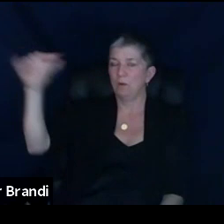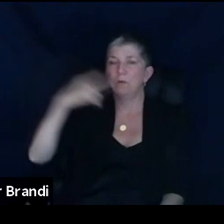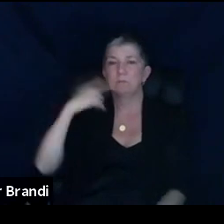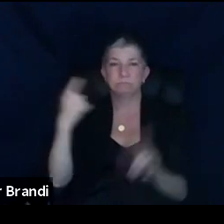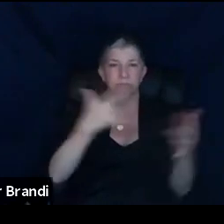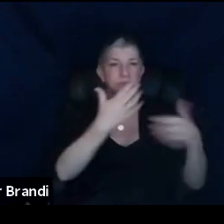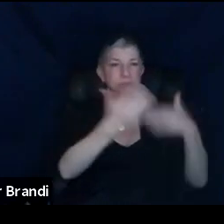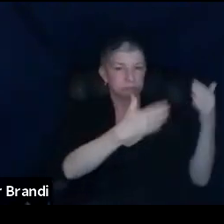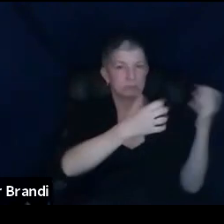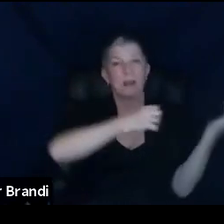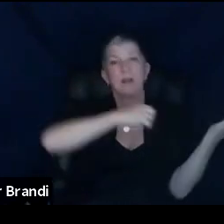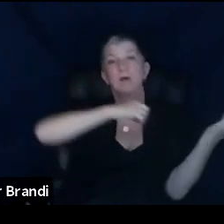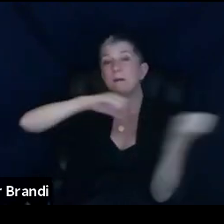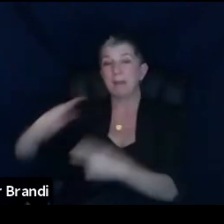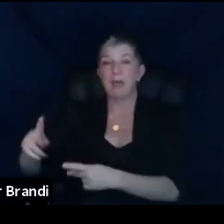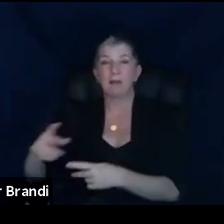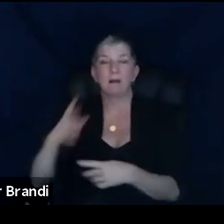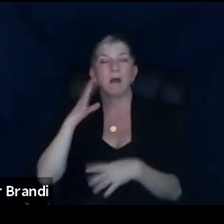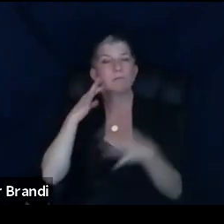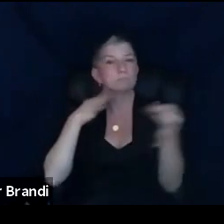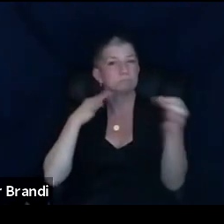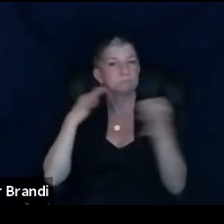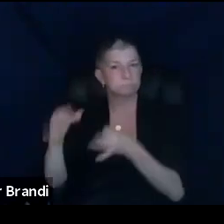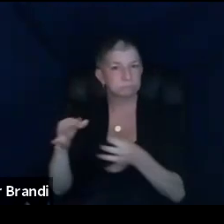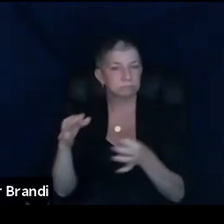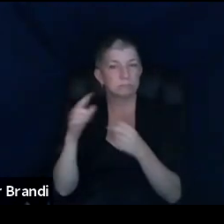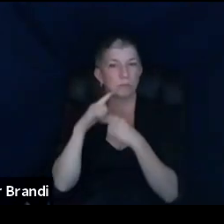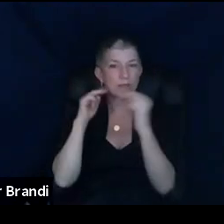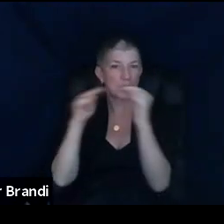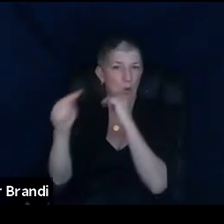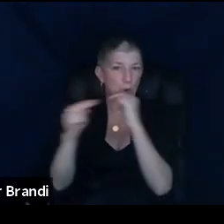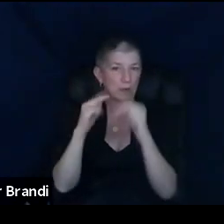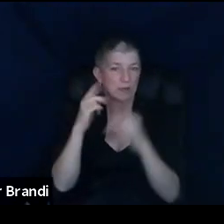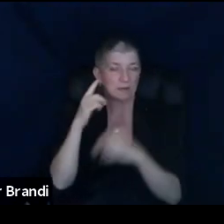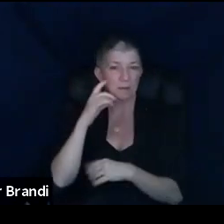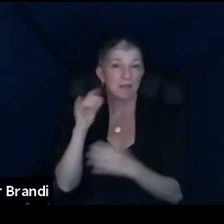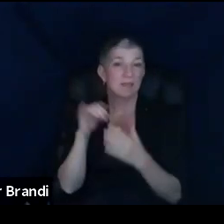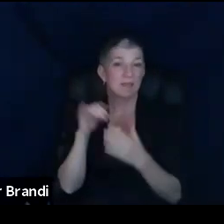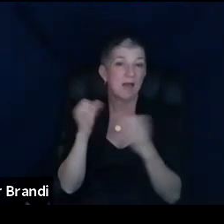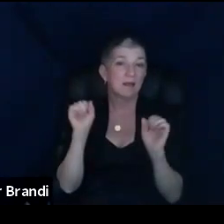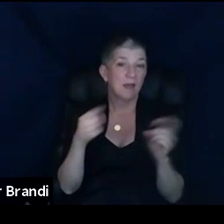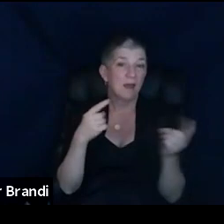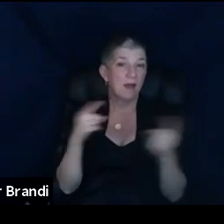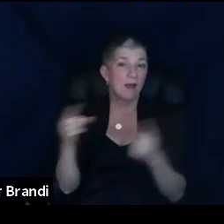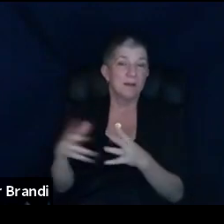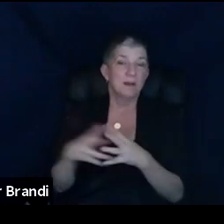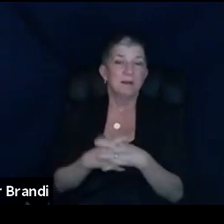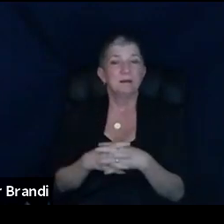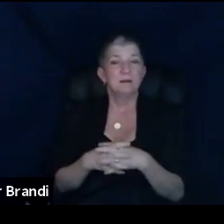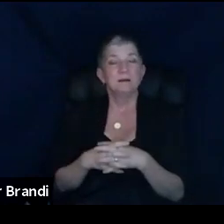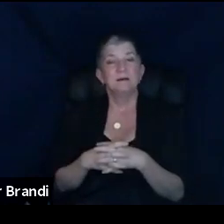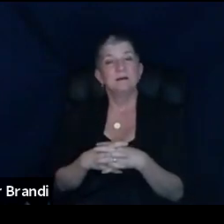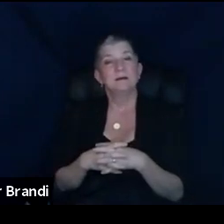come back. And I'll talk about that during negotiation, because that could happen.